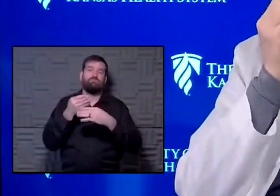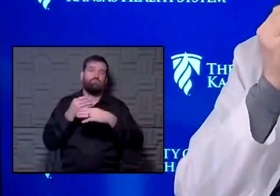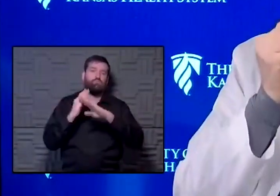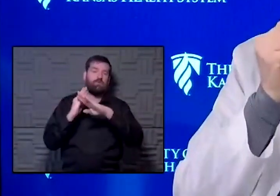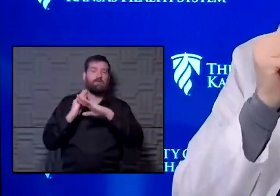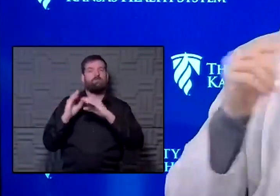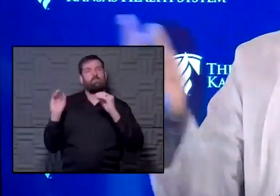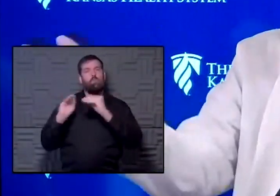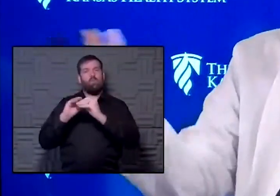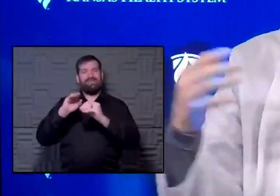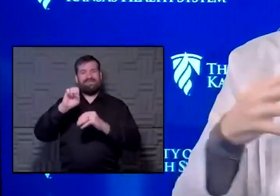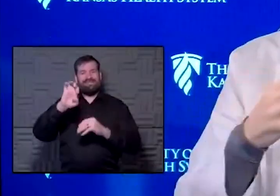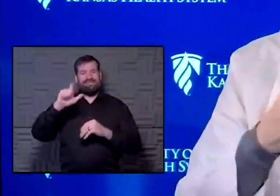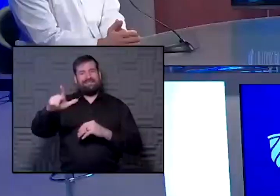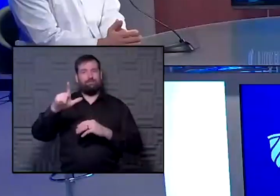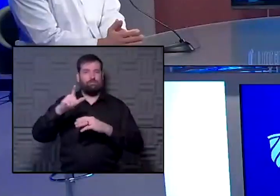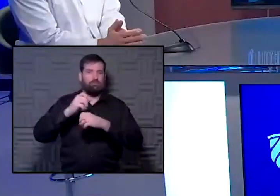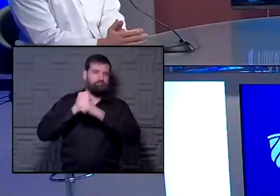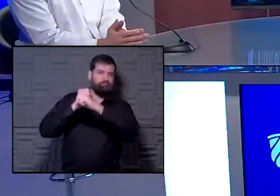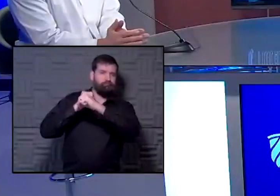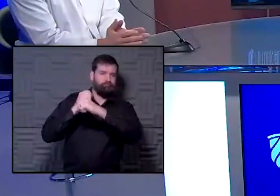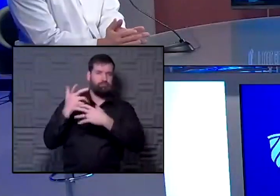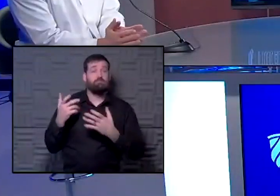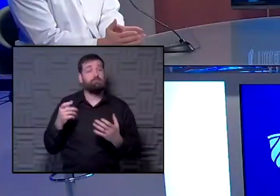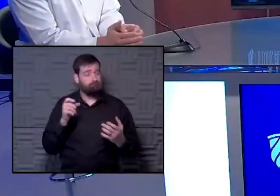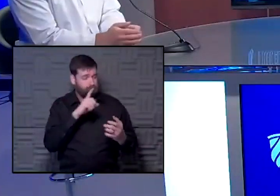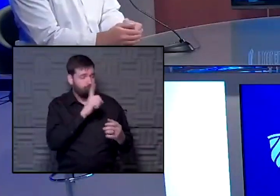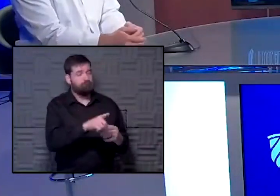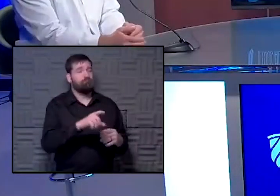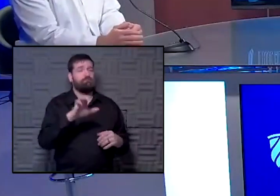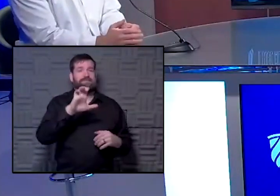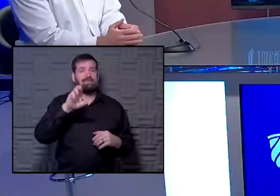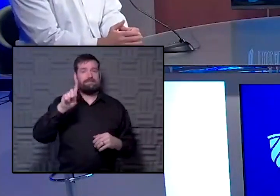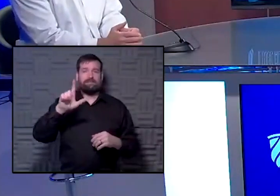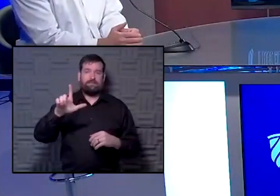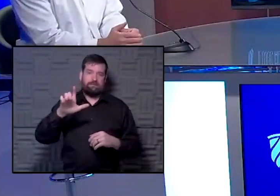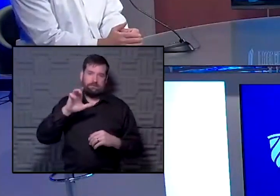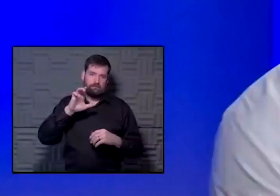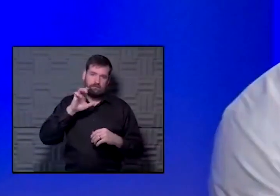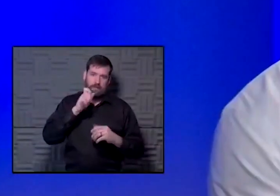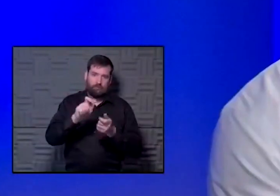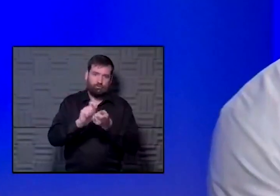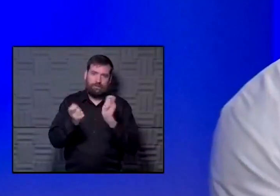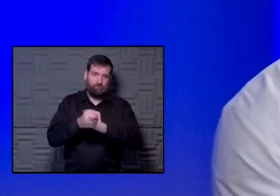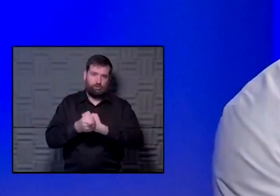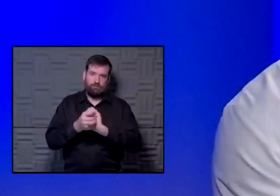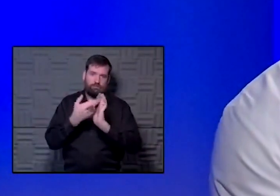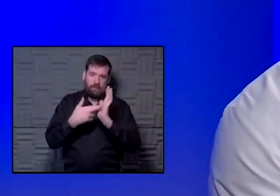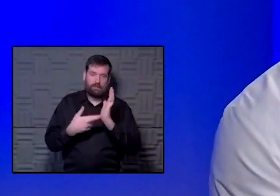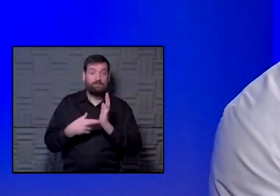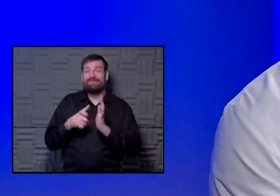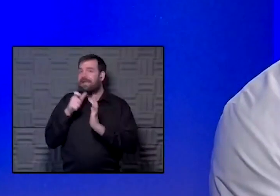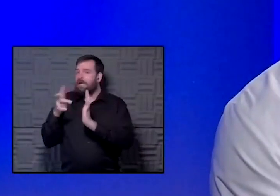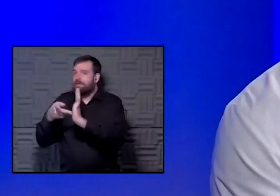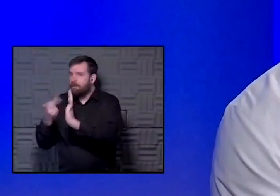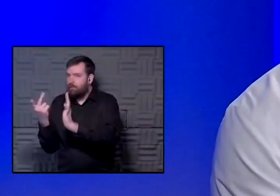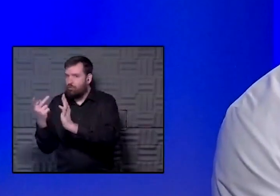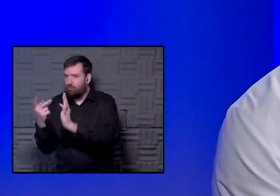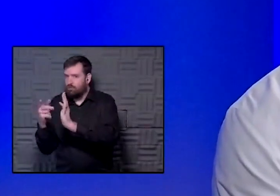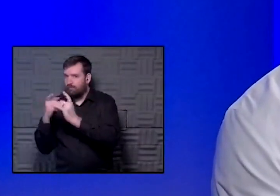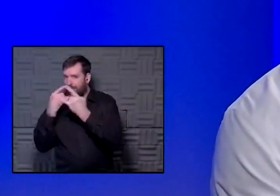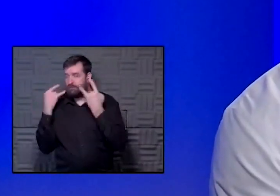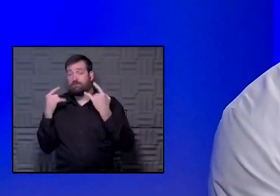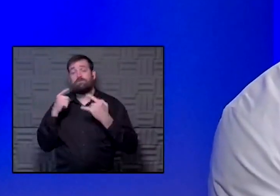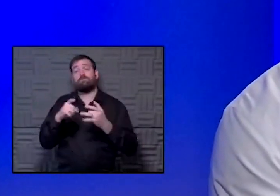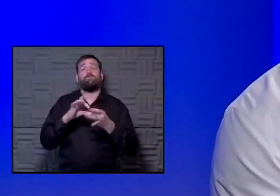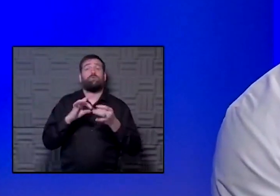add more seal around your airway. Yeah, absolutely. The CDC has not changed their guidance on masking, not double masking. What she's